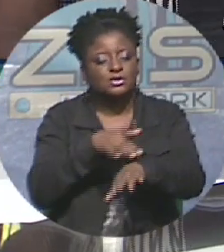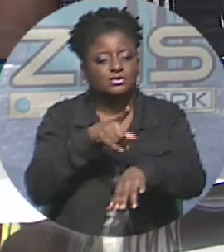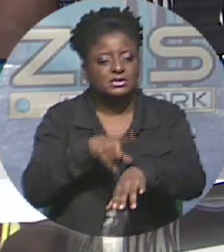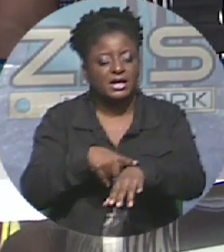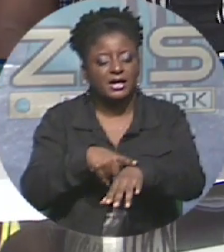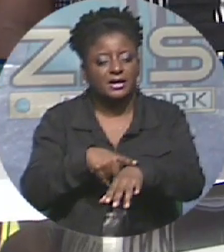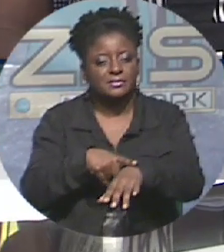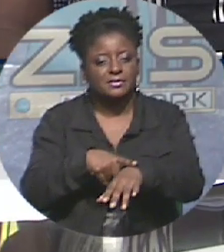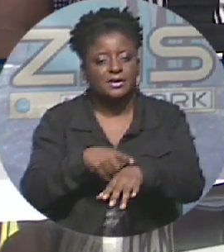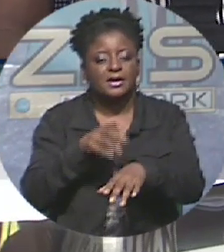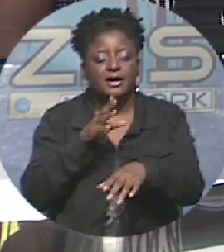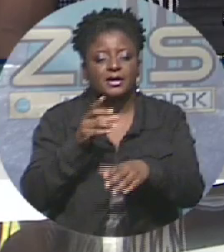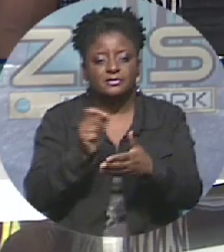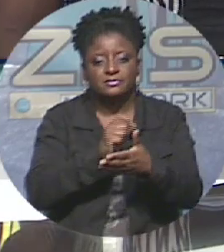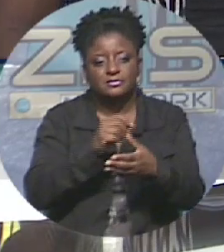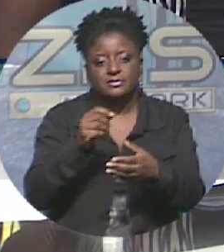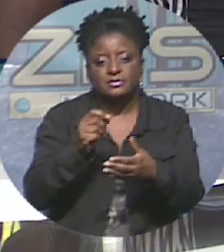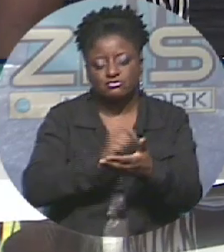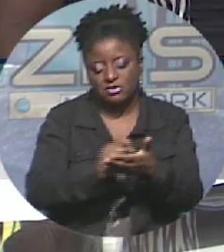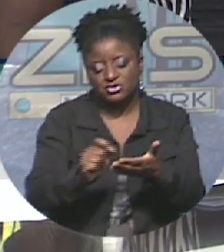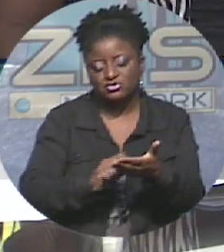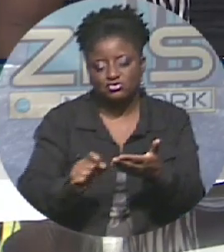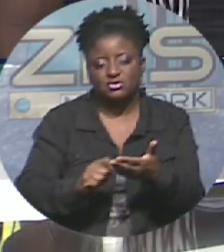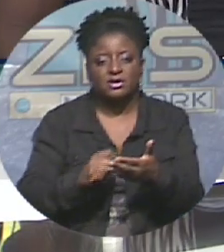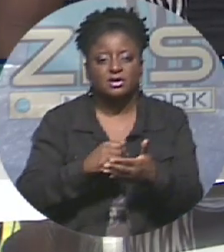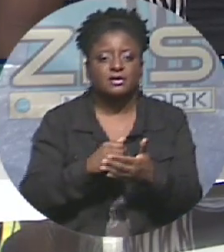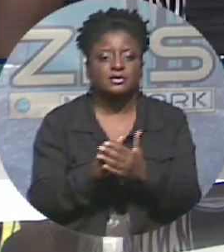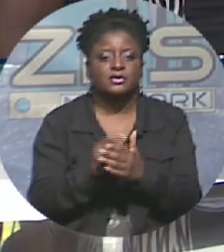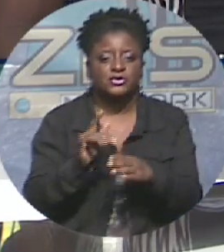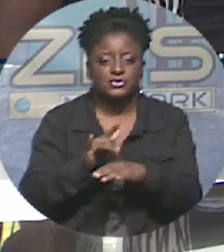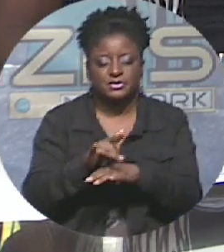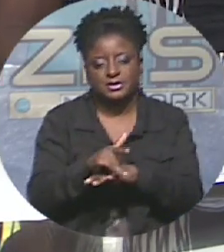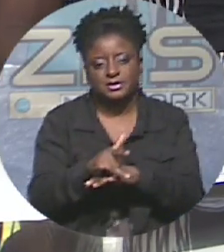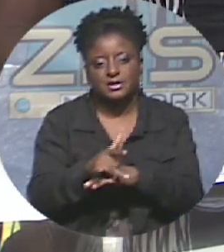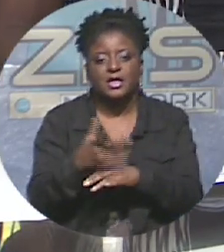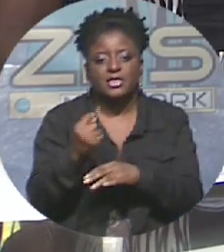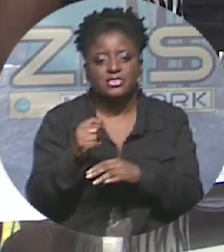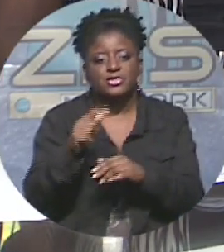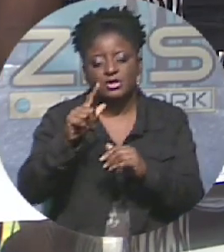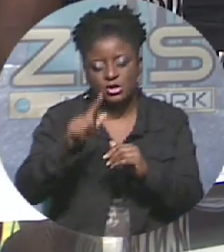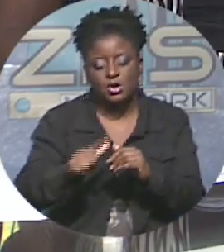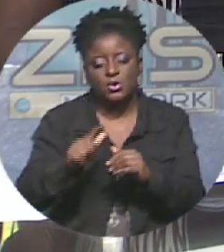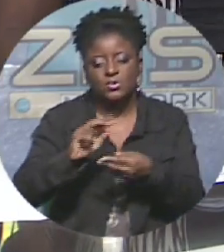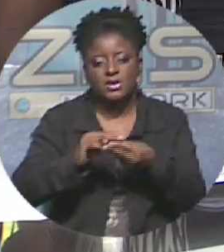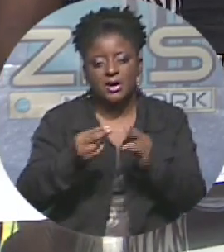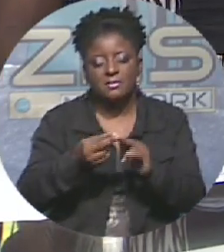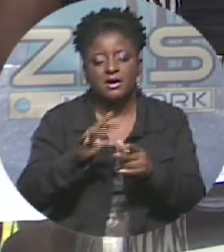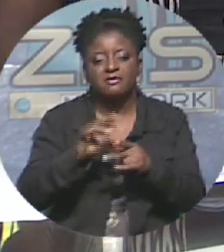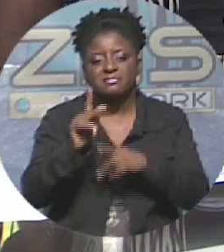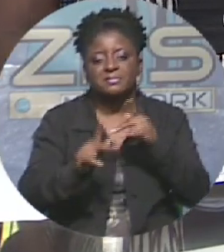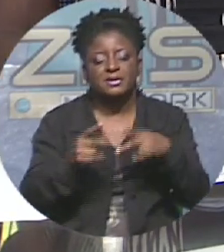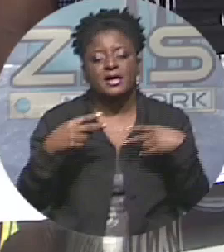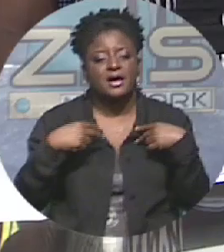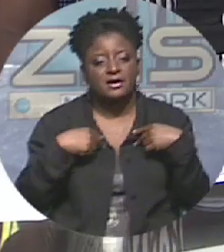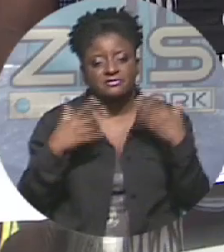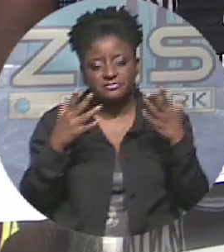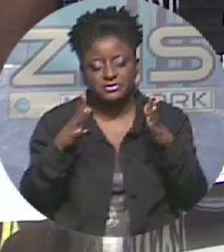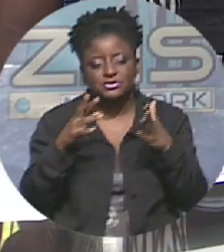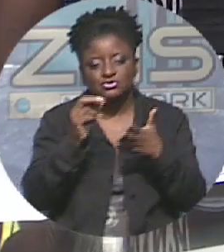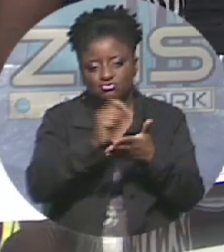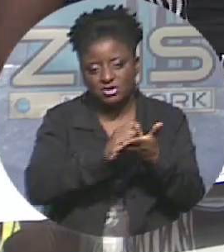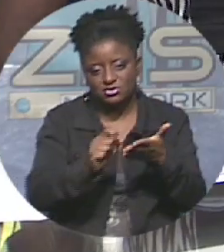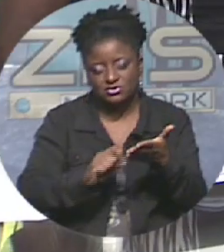everyone. I'm Keisha Adderley. And I'm Charisma Robinson. A surprisingly low number of people have registered to vote, even though we are months away from